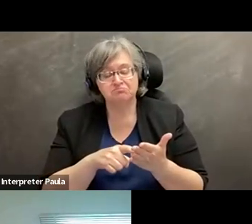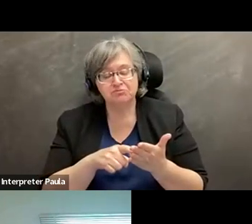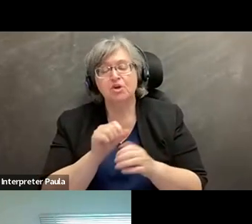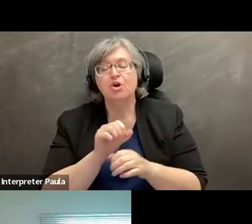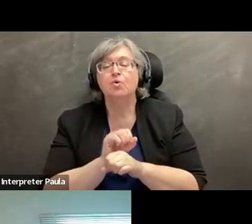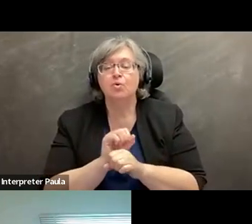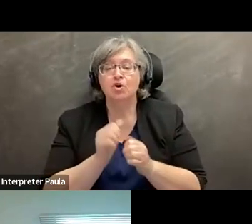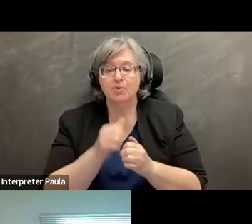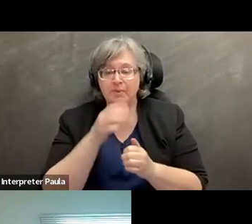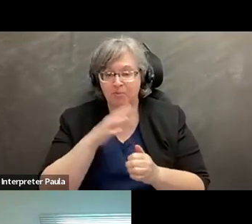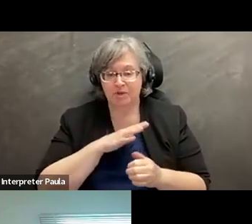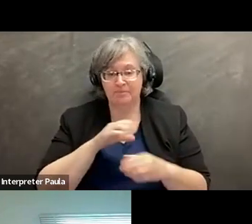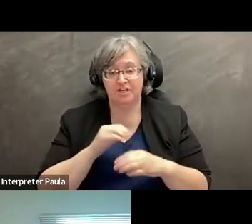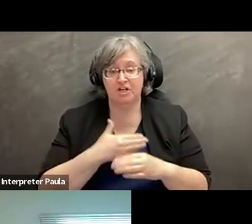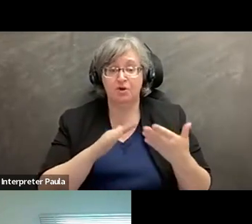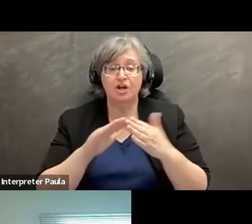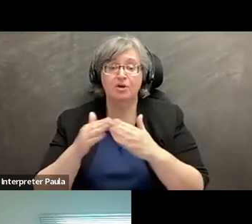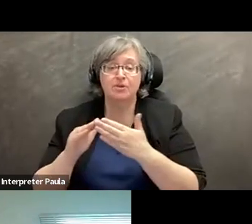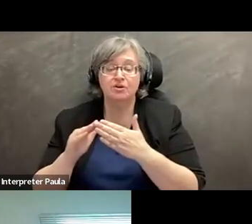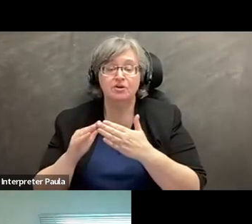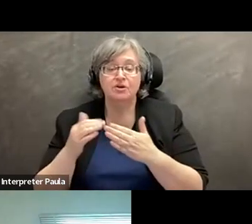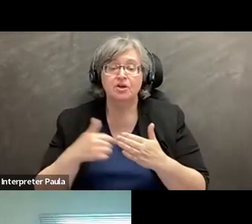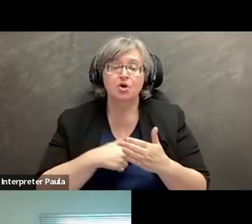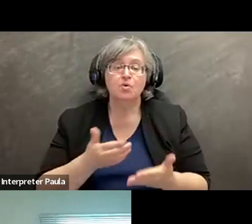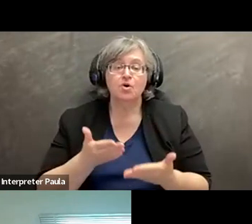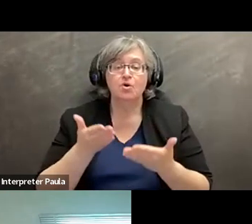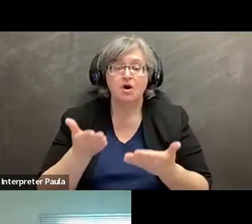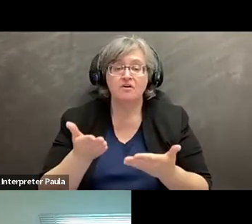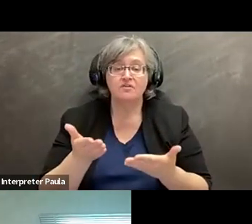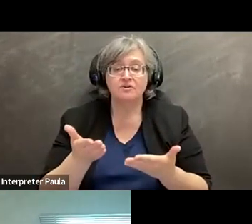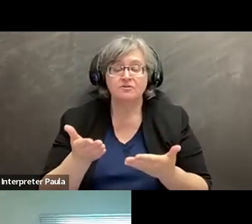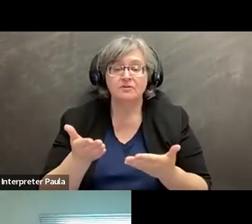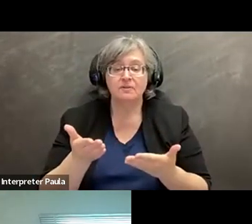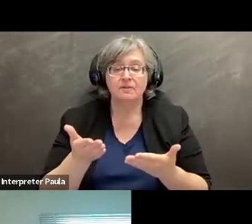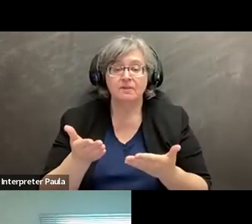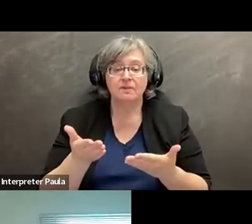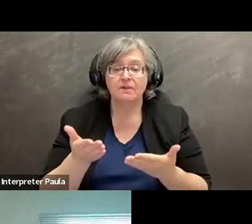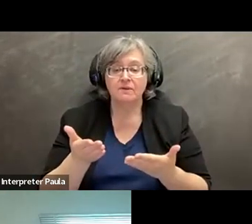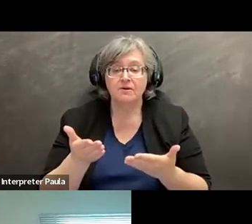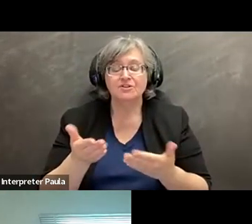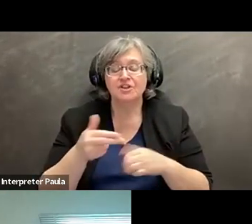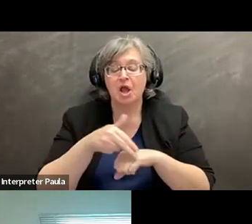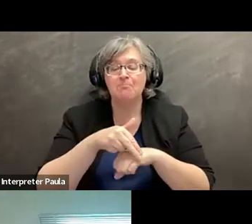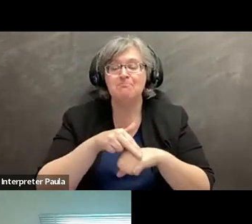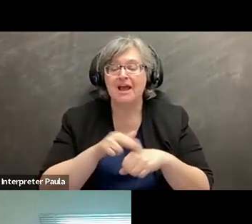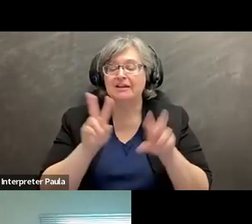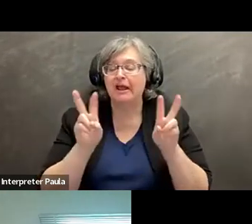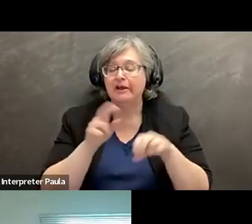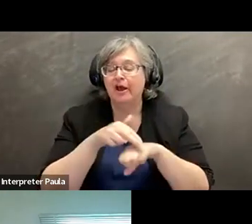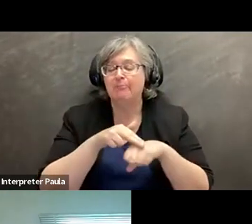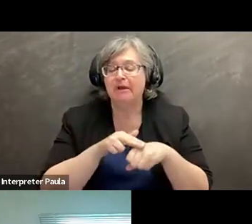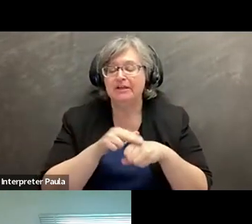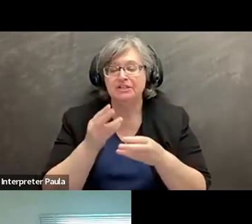in our community, we were offering band-aid solutions when we were